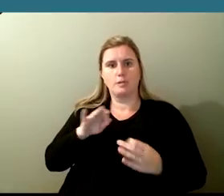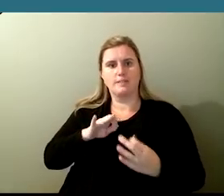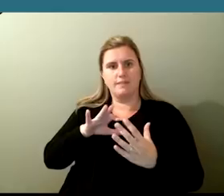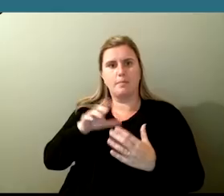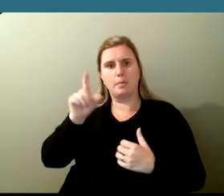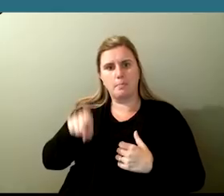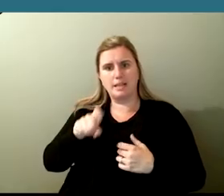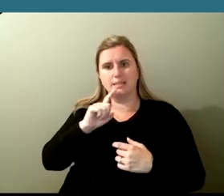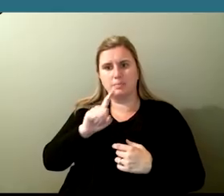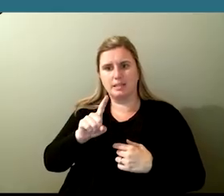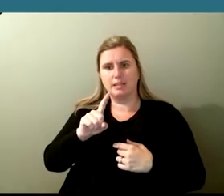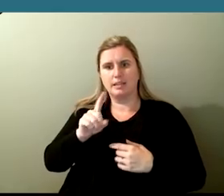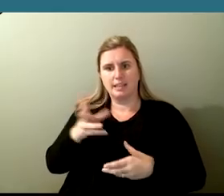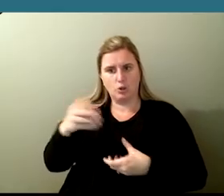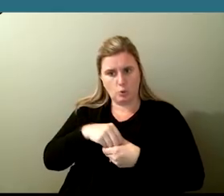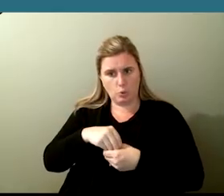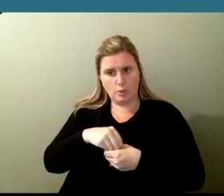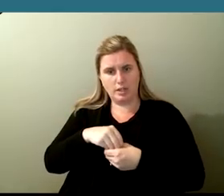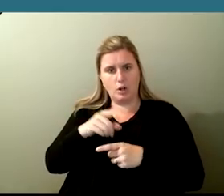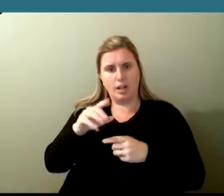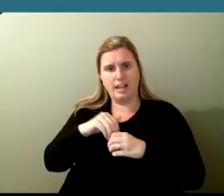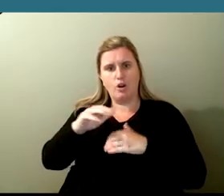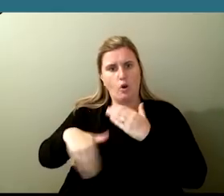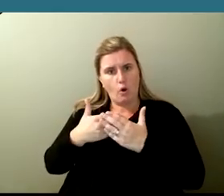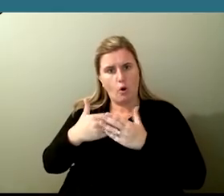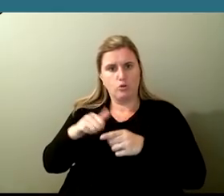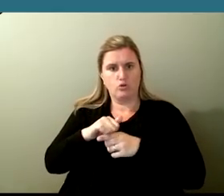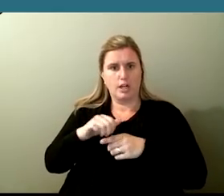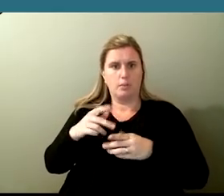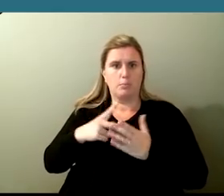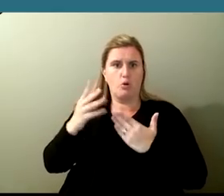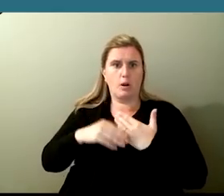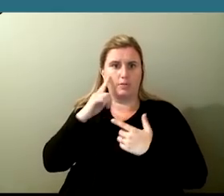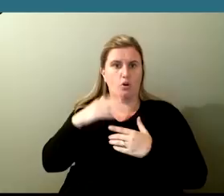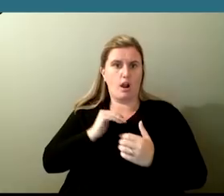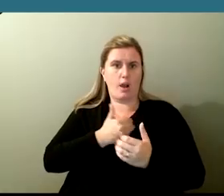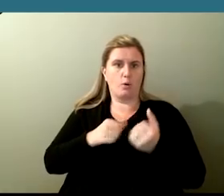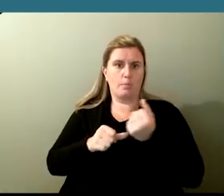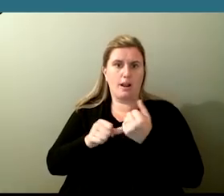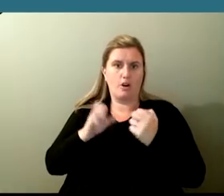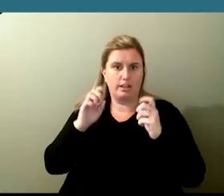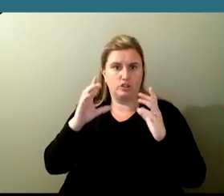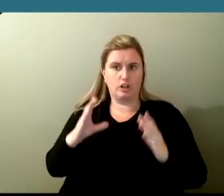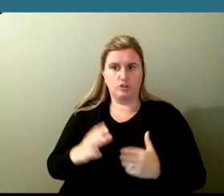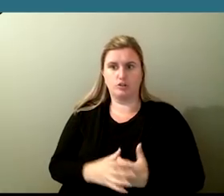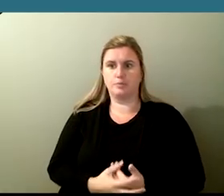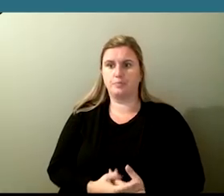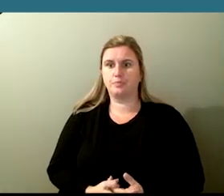feedback must be included in all training programs for our para educators.